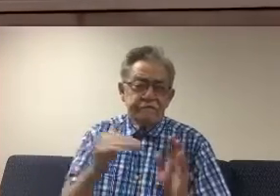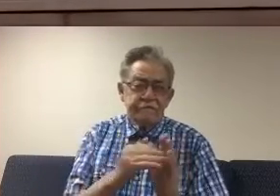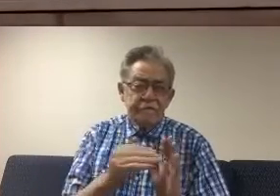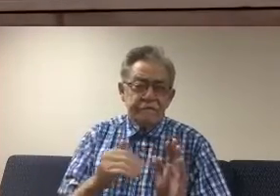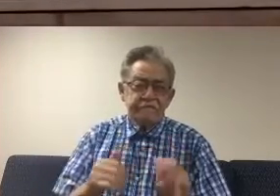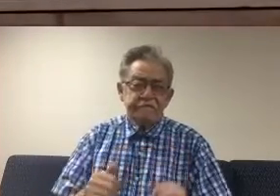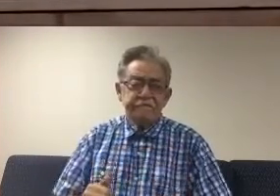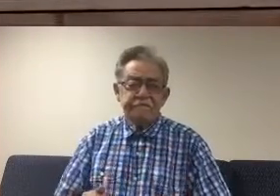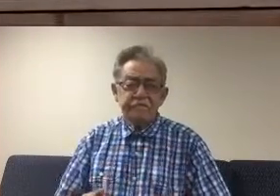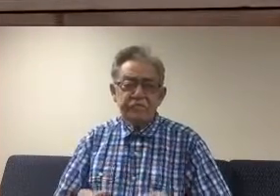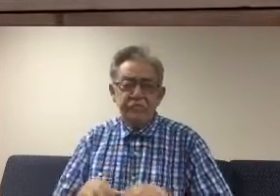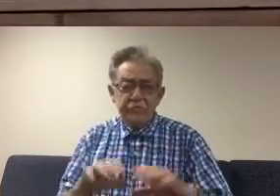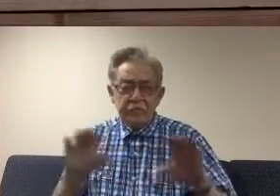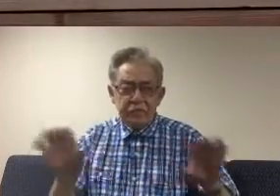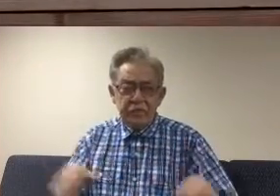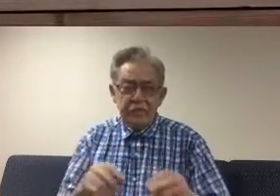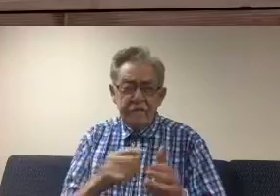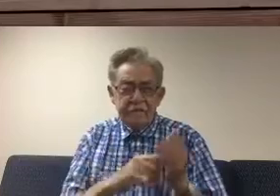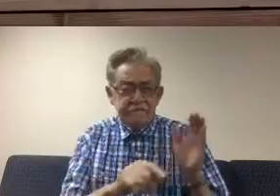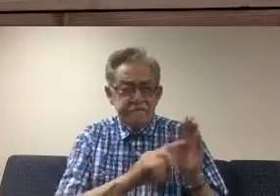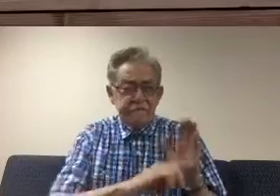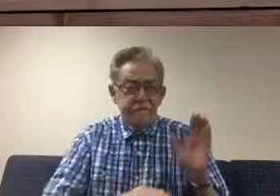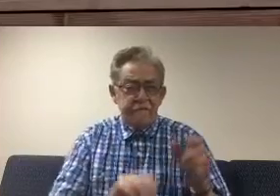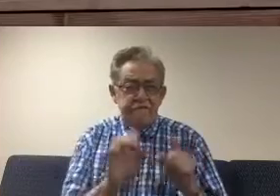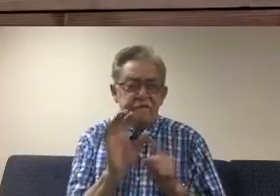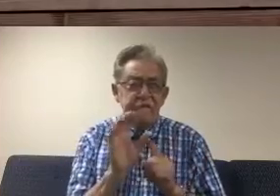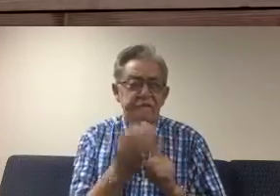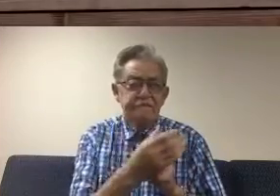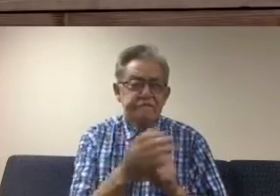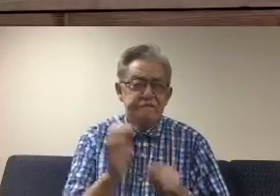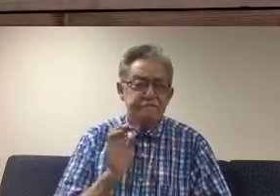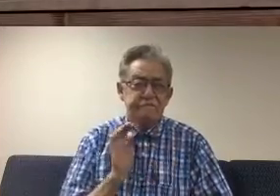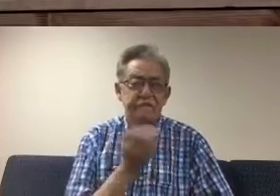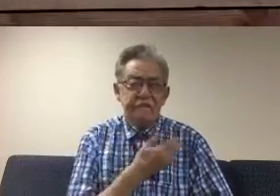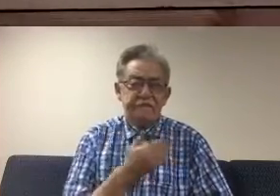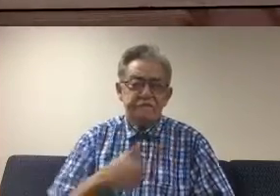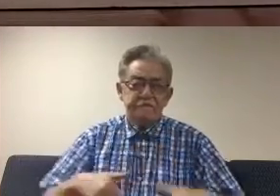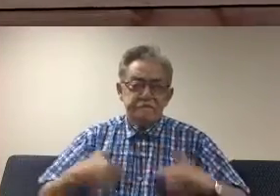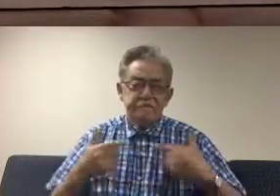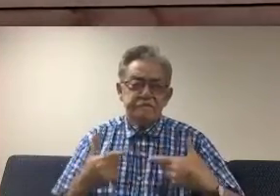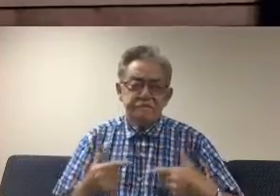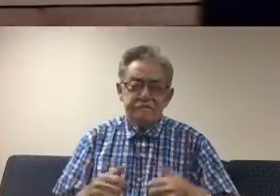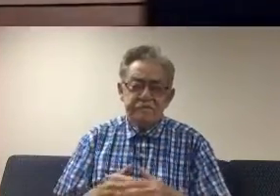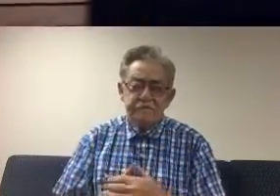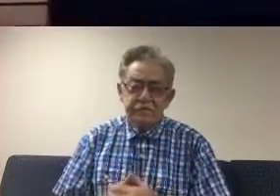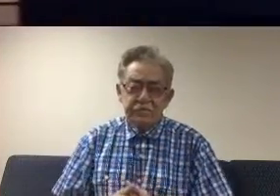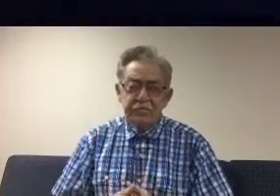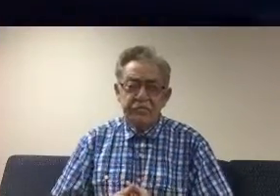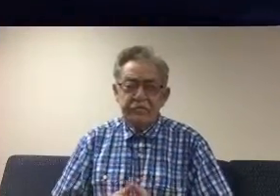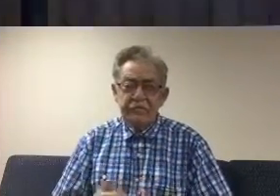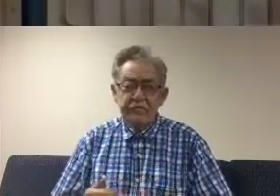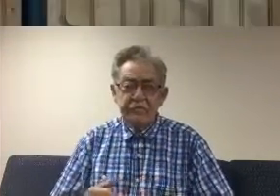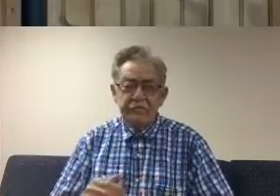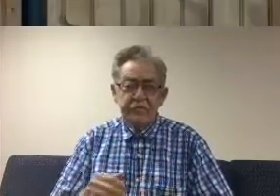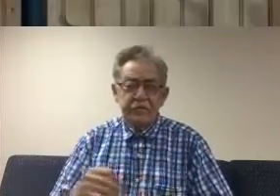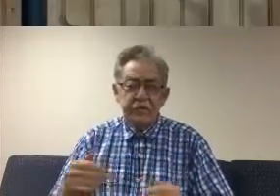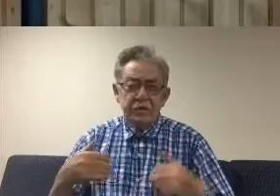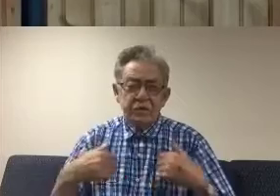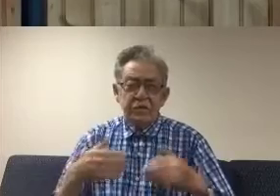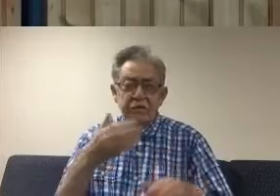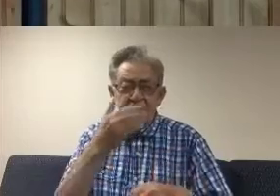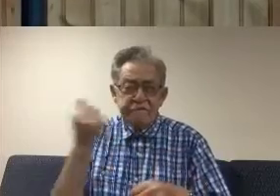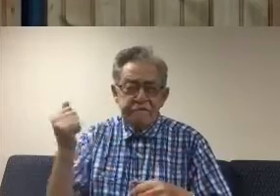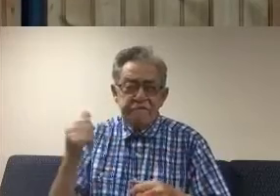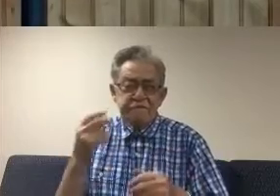effects of this cancel culture in our individual lives today. Let me give you the statement, and that is that the best witness to this